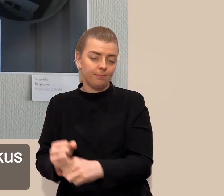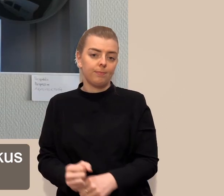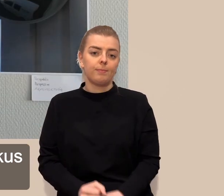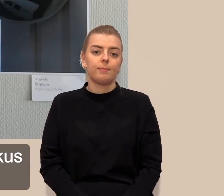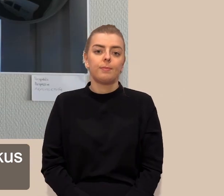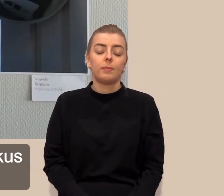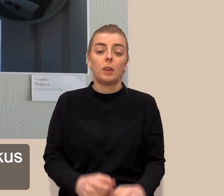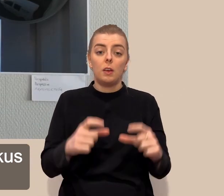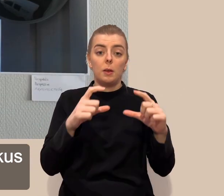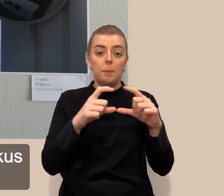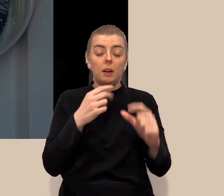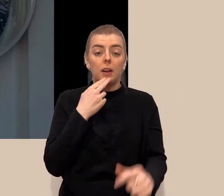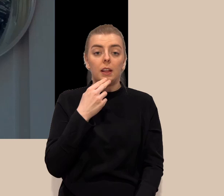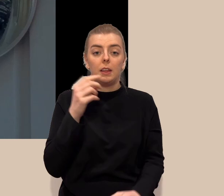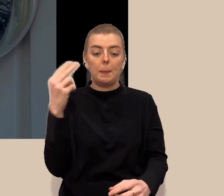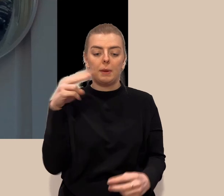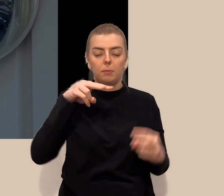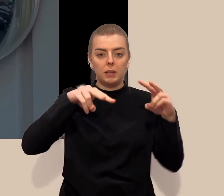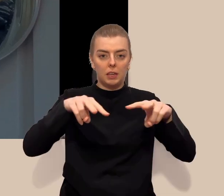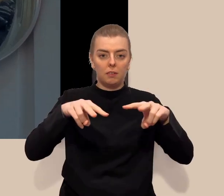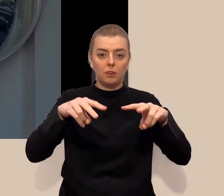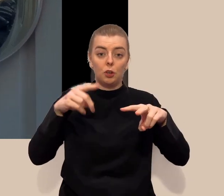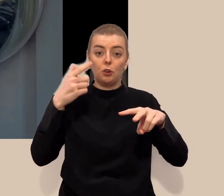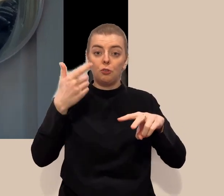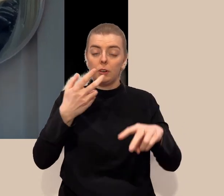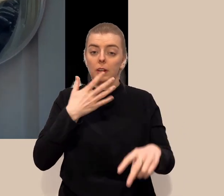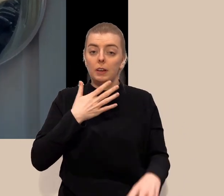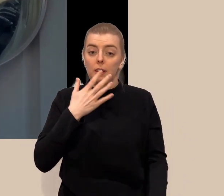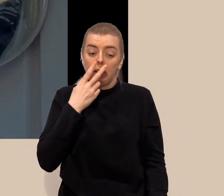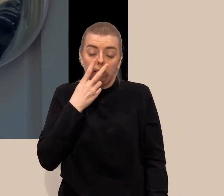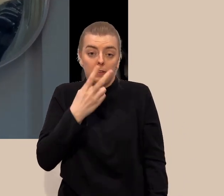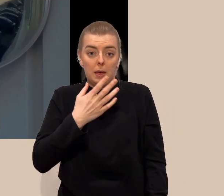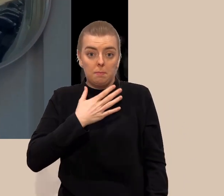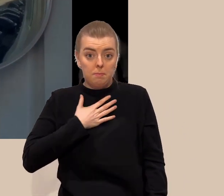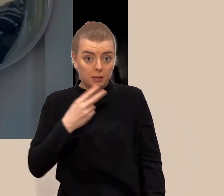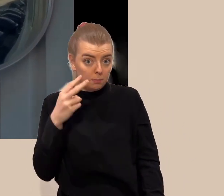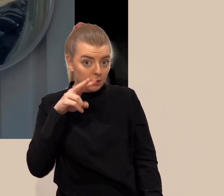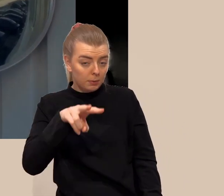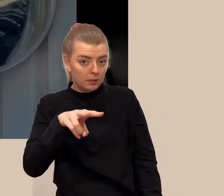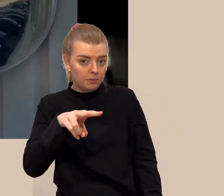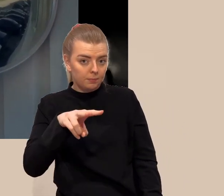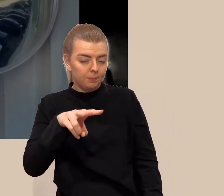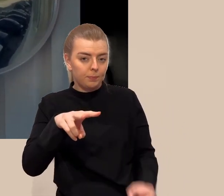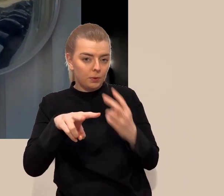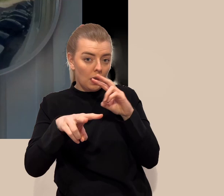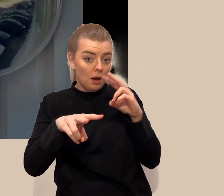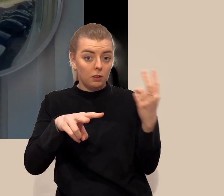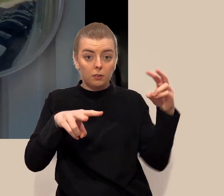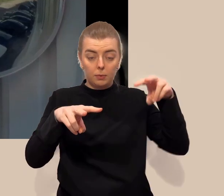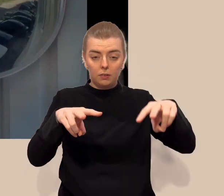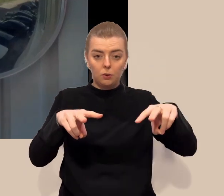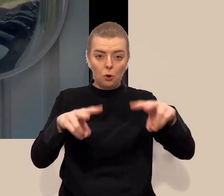unfocus on a picture. It is called perspective. Because you see like my perspective.